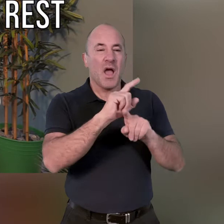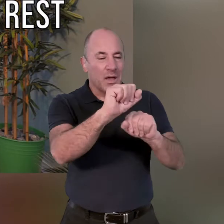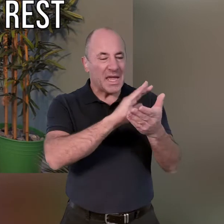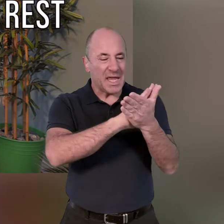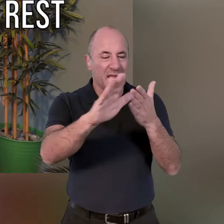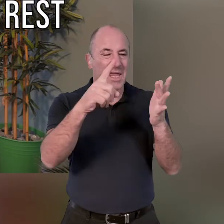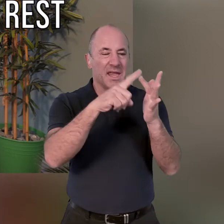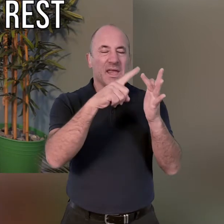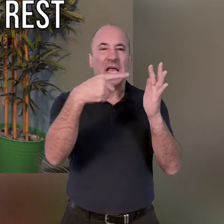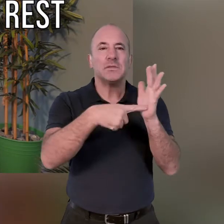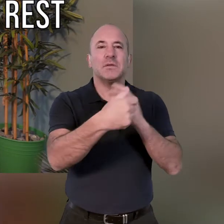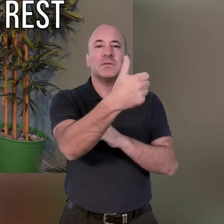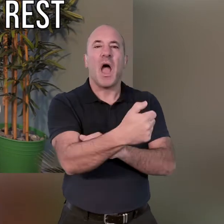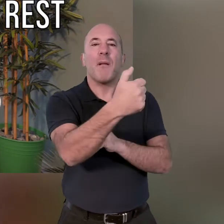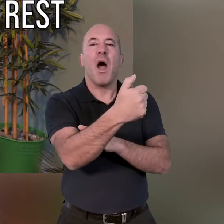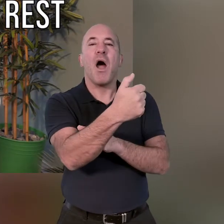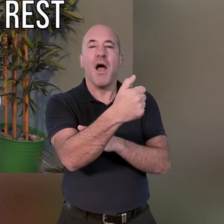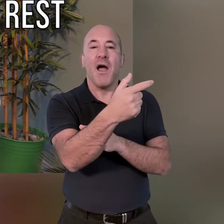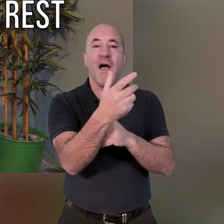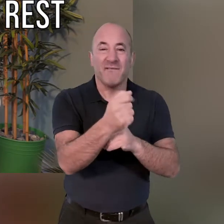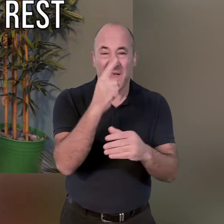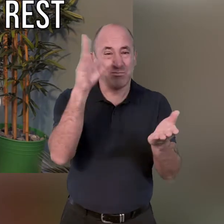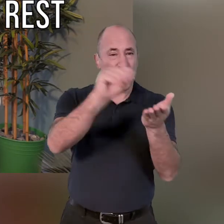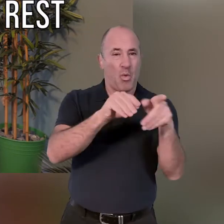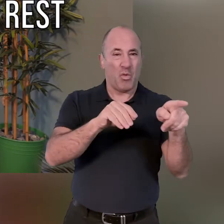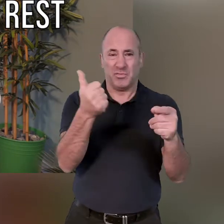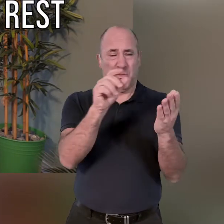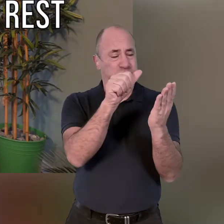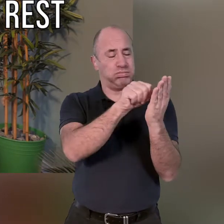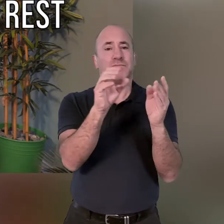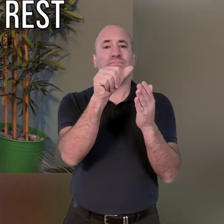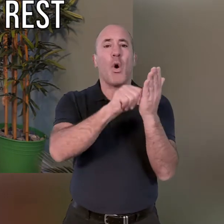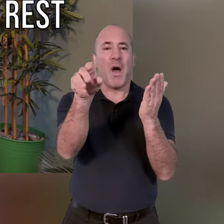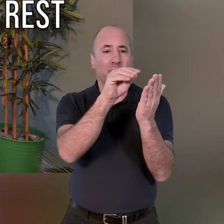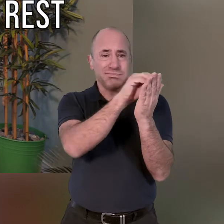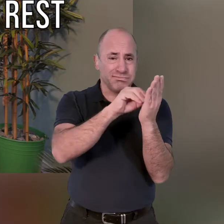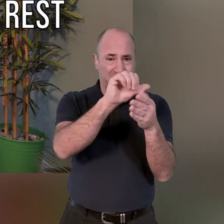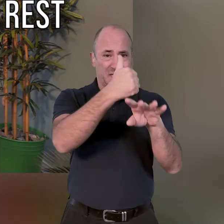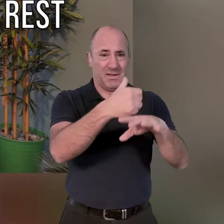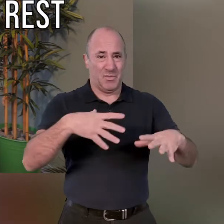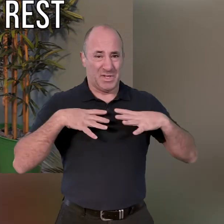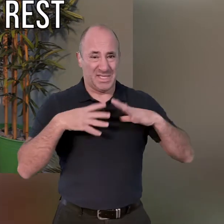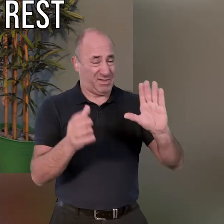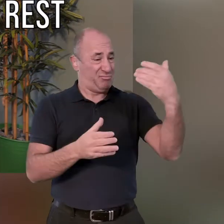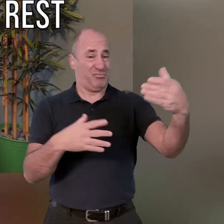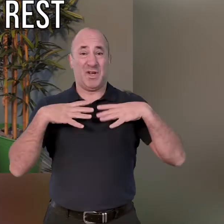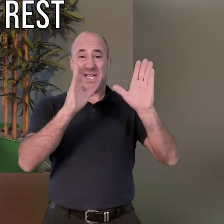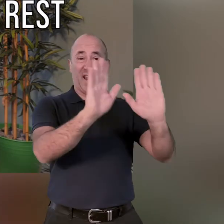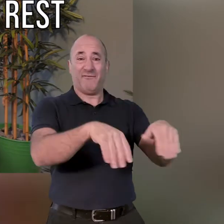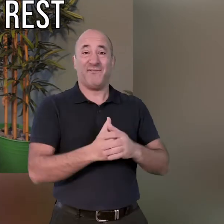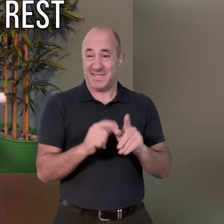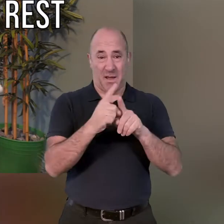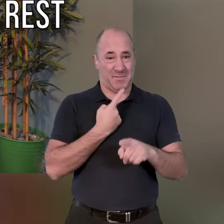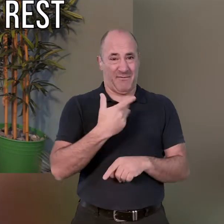at the beginning, that you can download on your phone, then that is a great way to program it and you can set it all up and you don't have to think about it, it's on the screen. So I've got that in front of